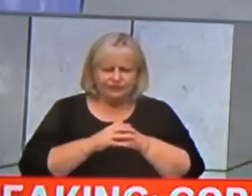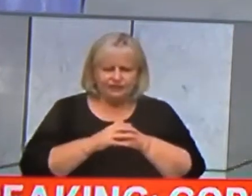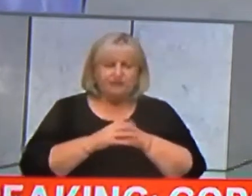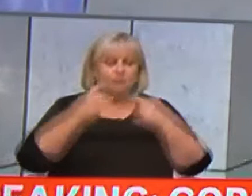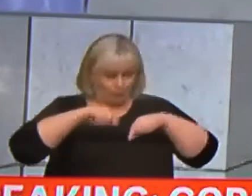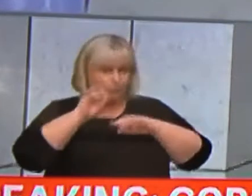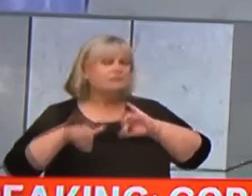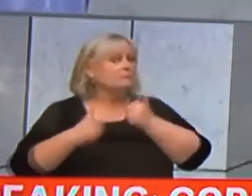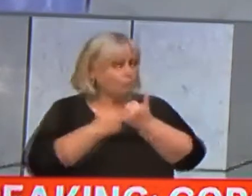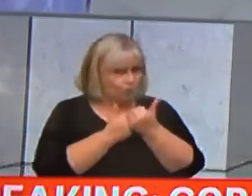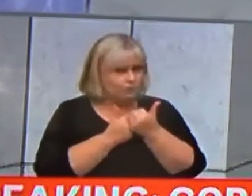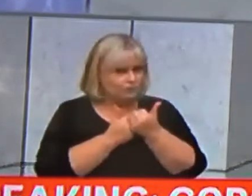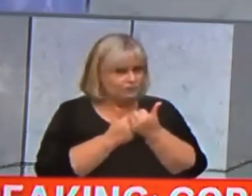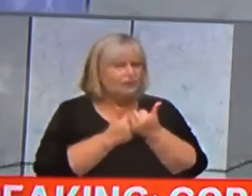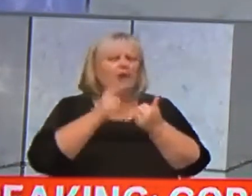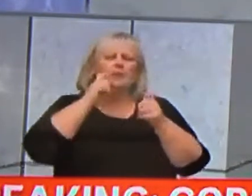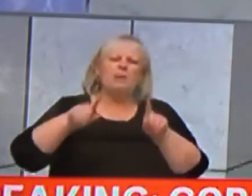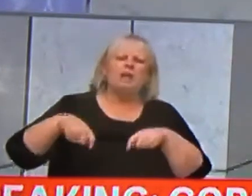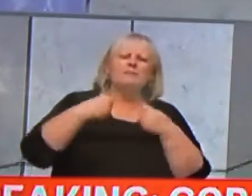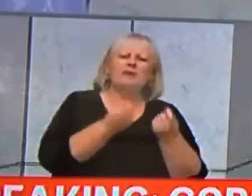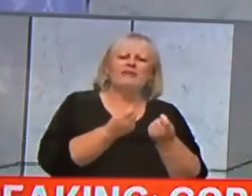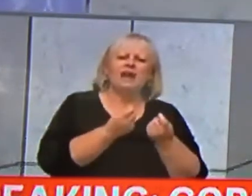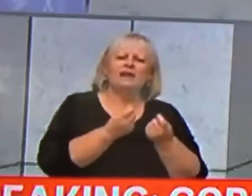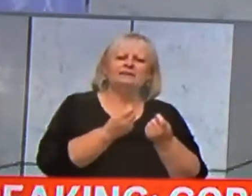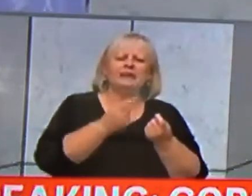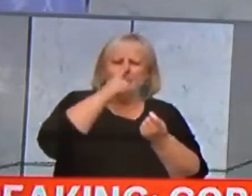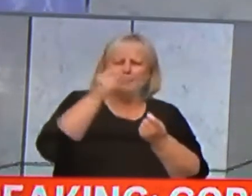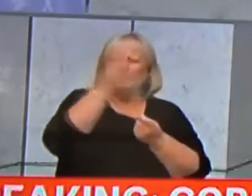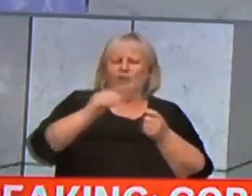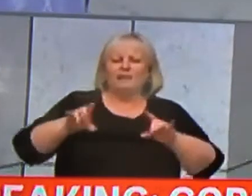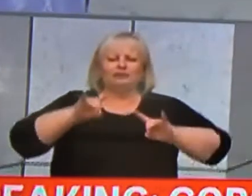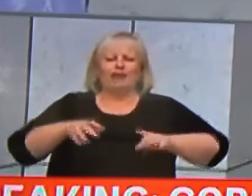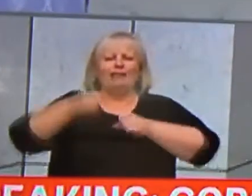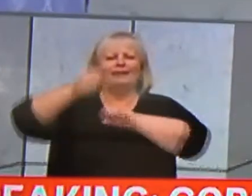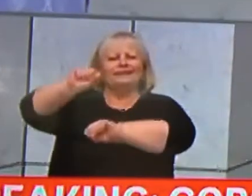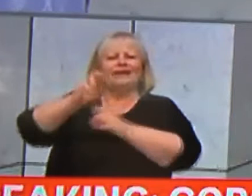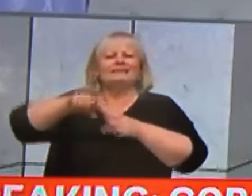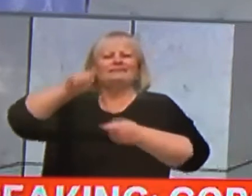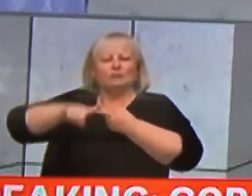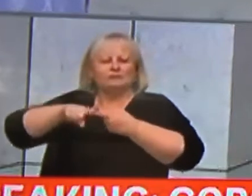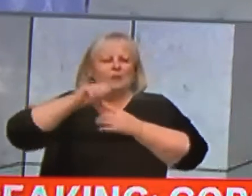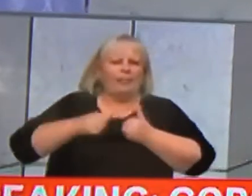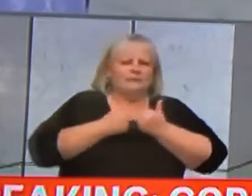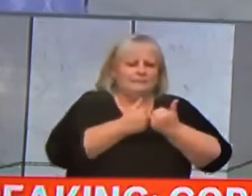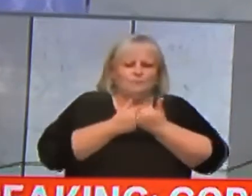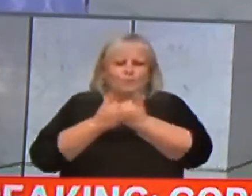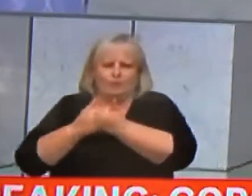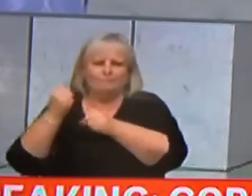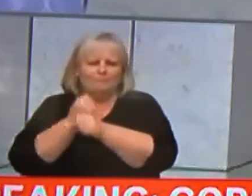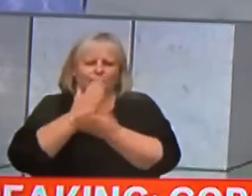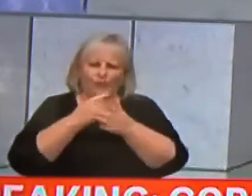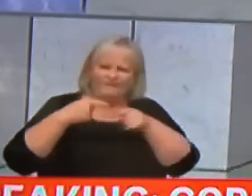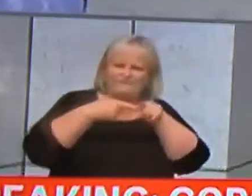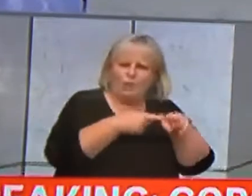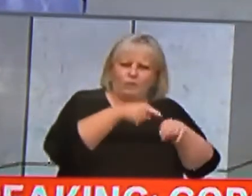supporting them also by providing members of the Australian Defence Force to assist in the compliance with